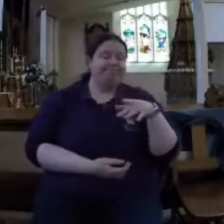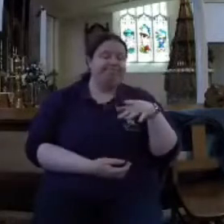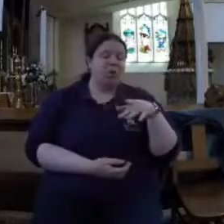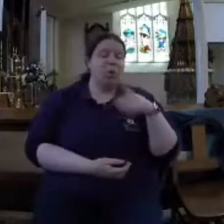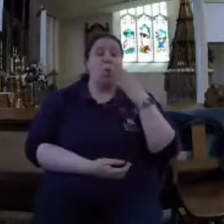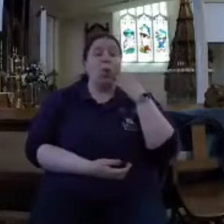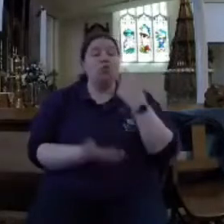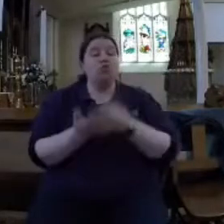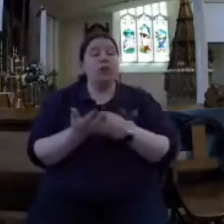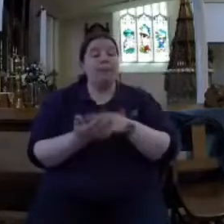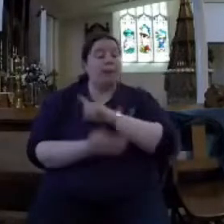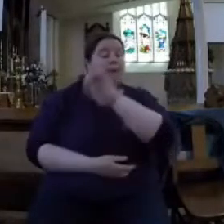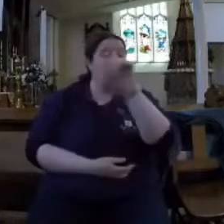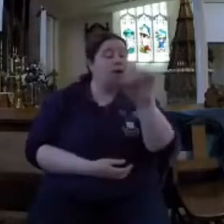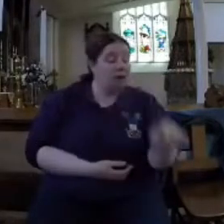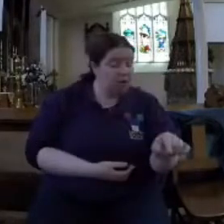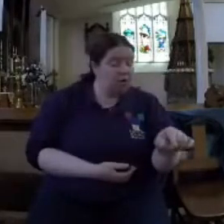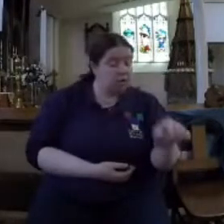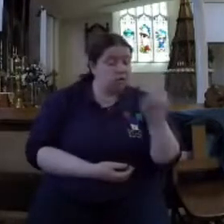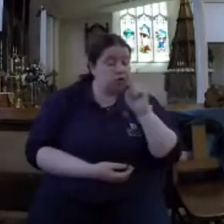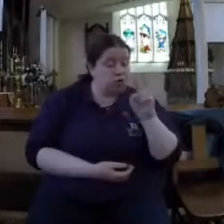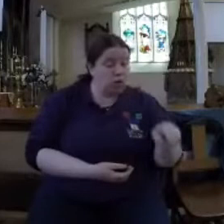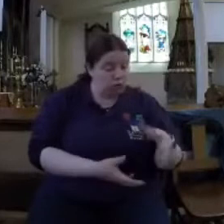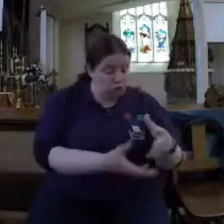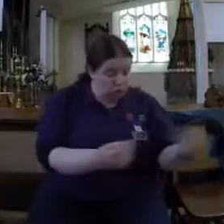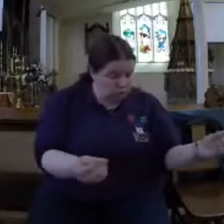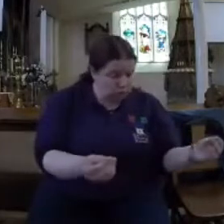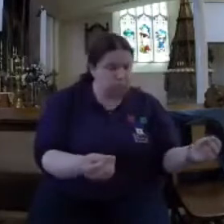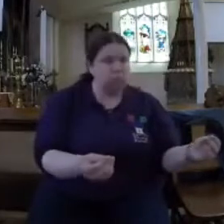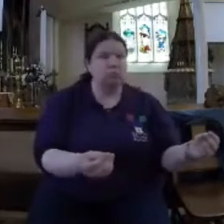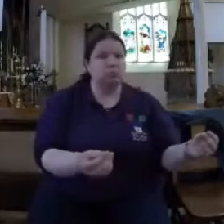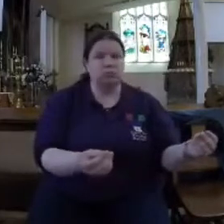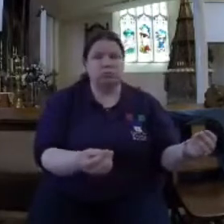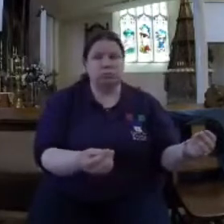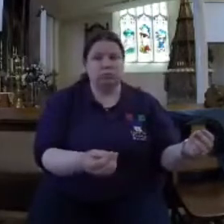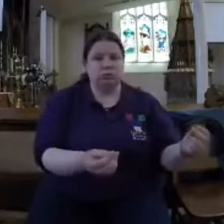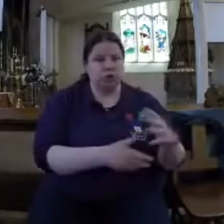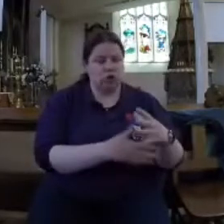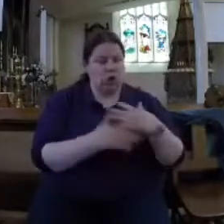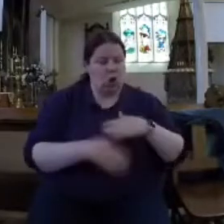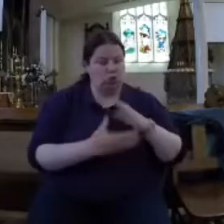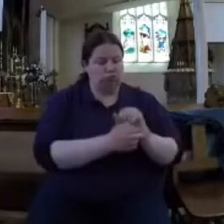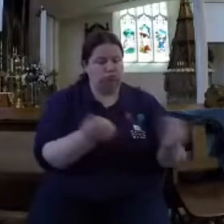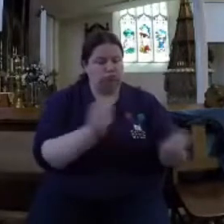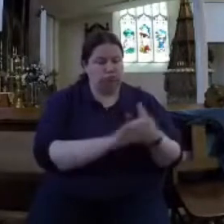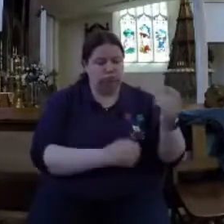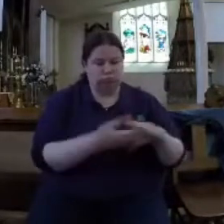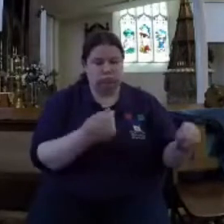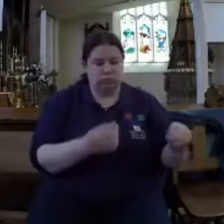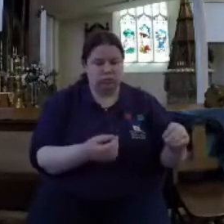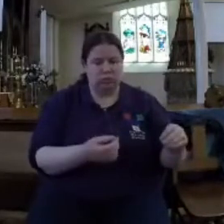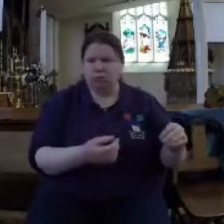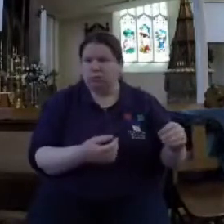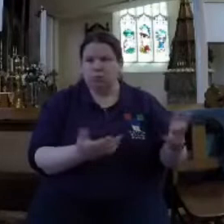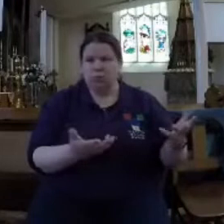when Reuben returned to the cistern and saw that Joseph was not there, he tore his clothes. Reuben, where did